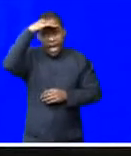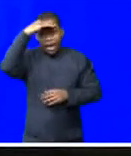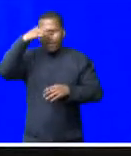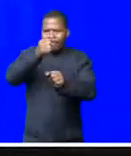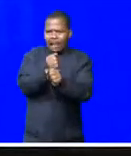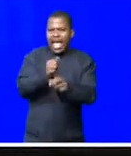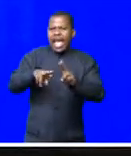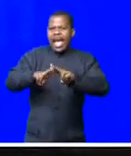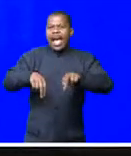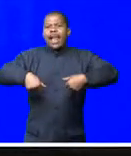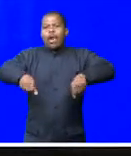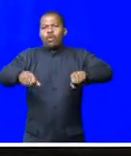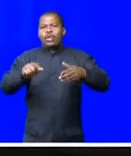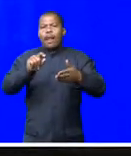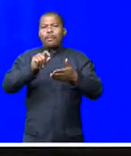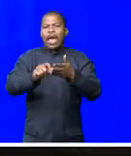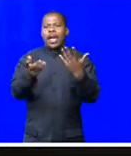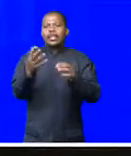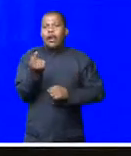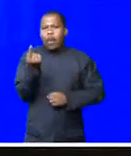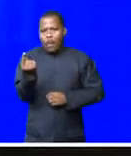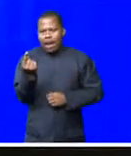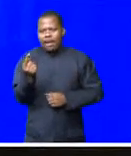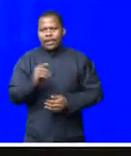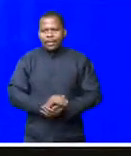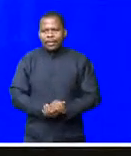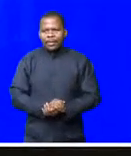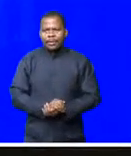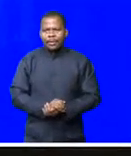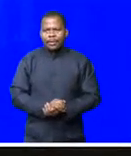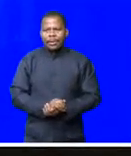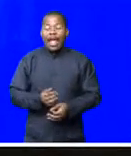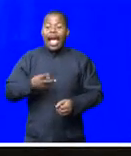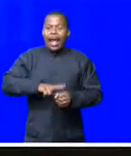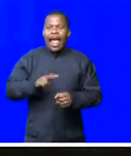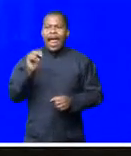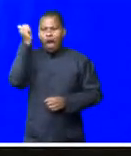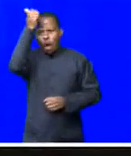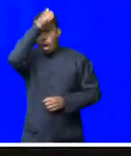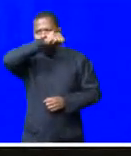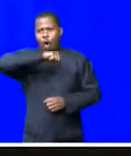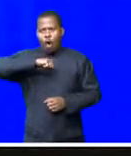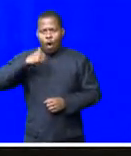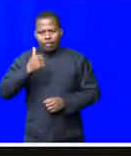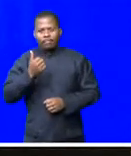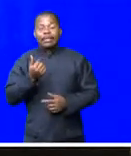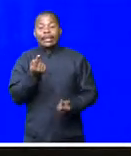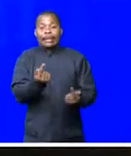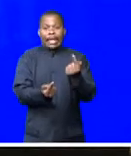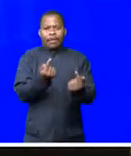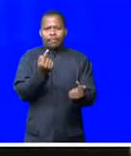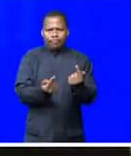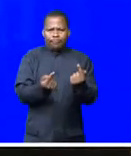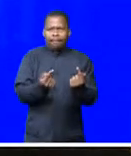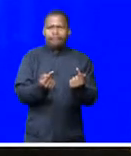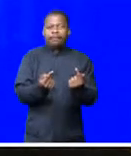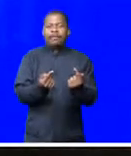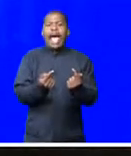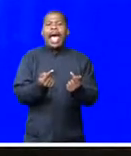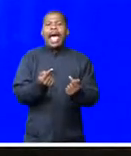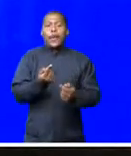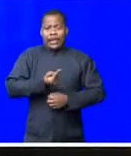Is it a crime that God decided to give me my color? Is it a crime that God decided to give me